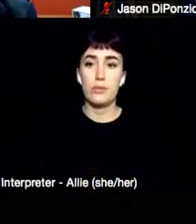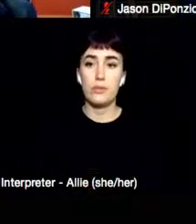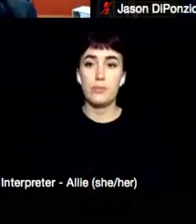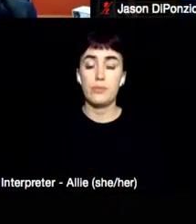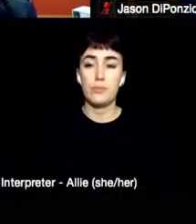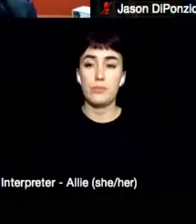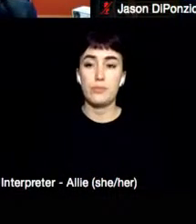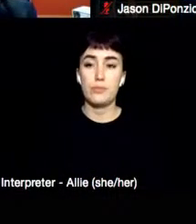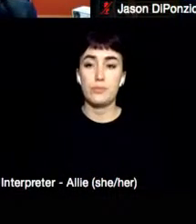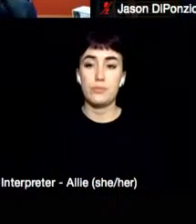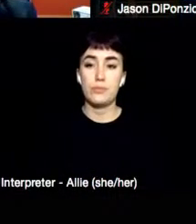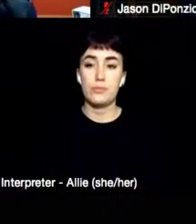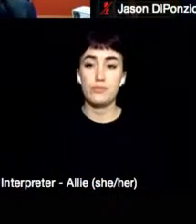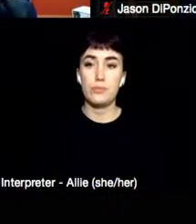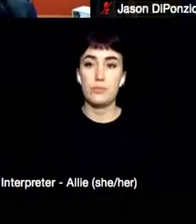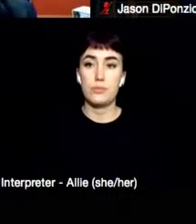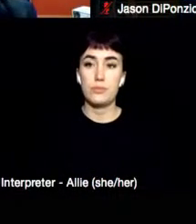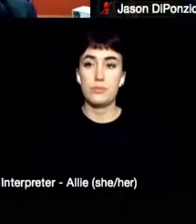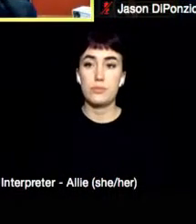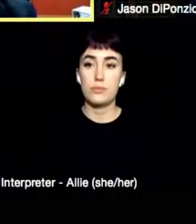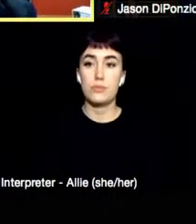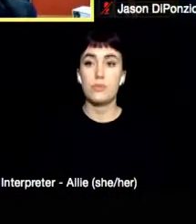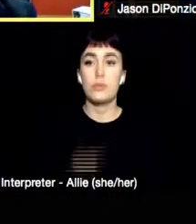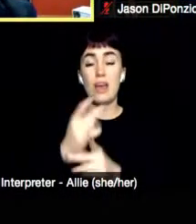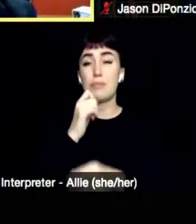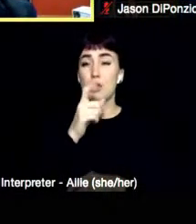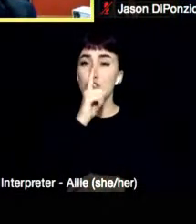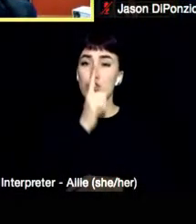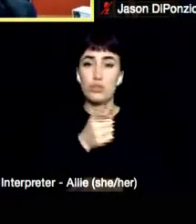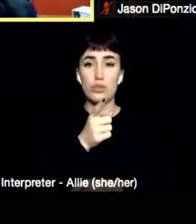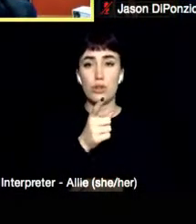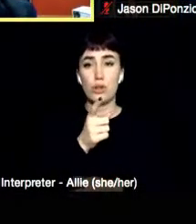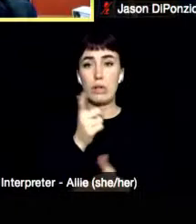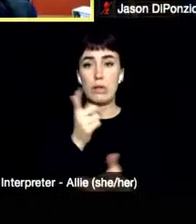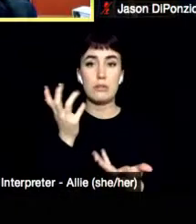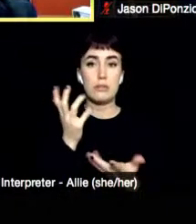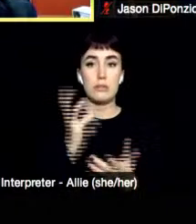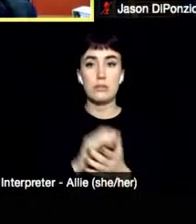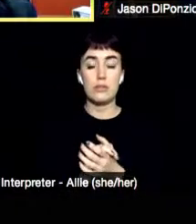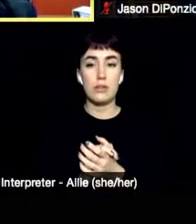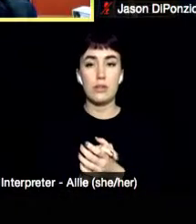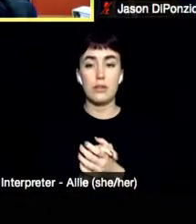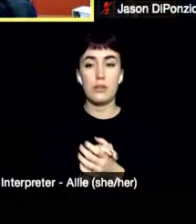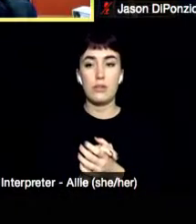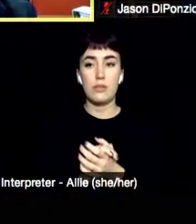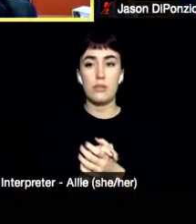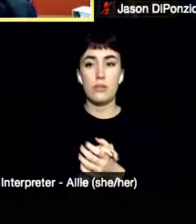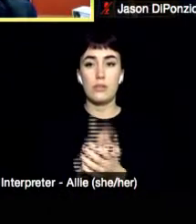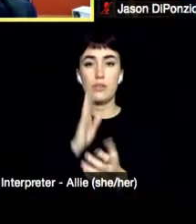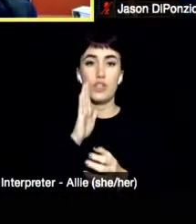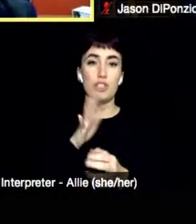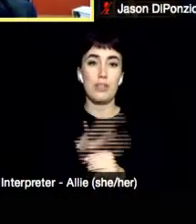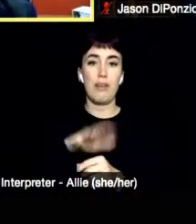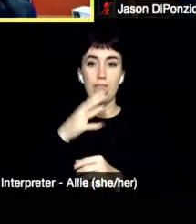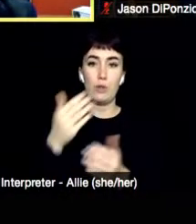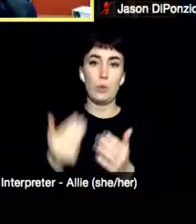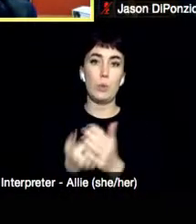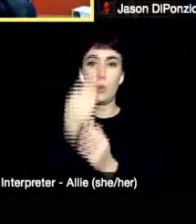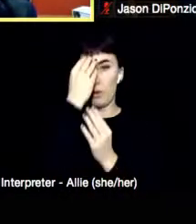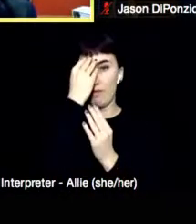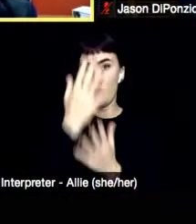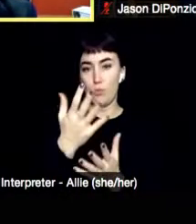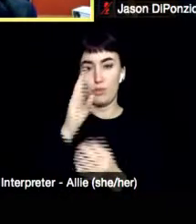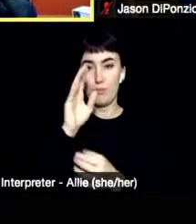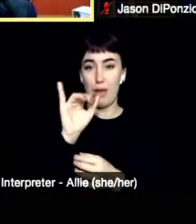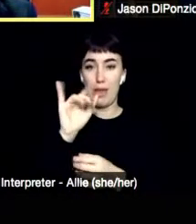had. I'm not sure we're going to have enough new information